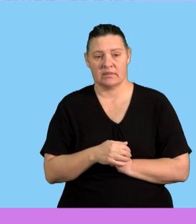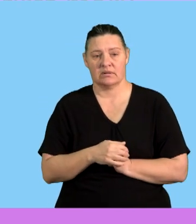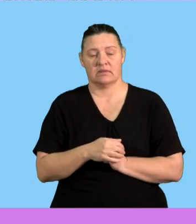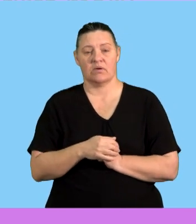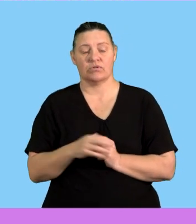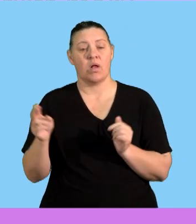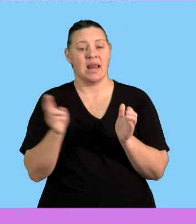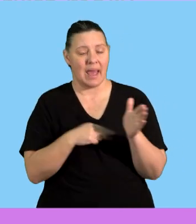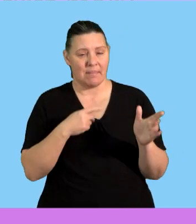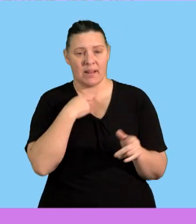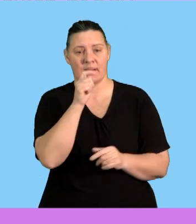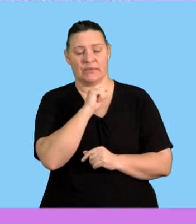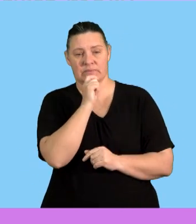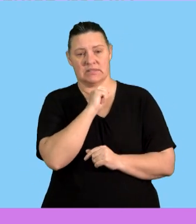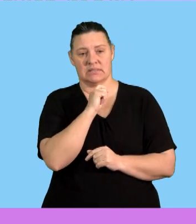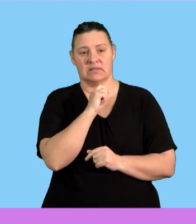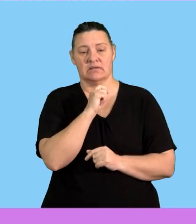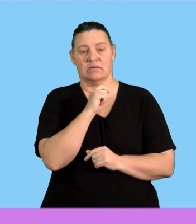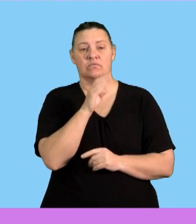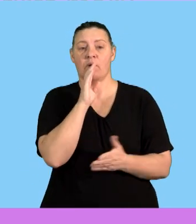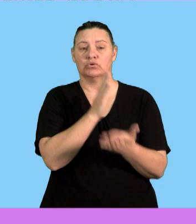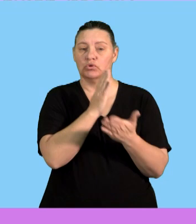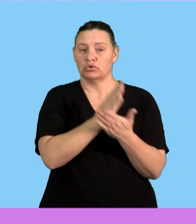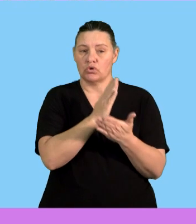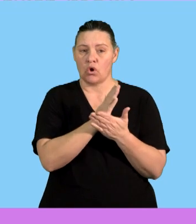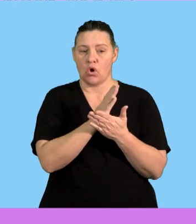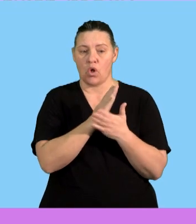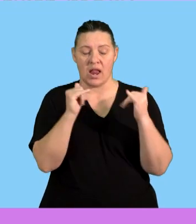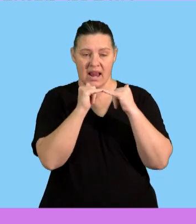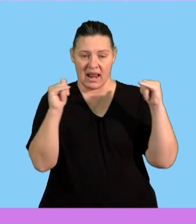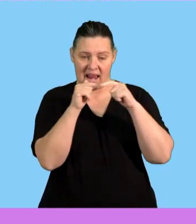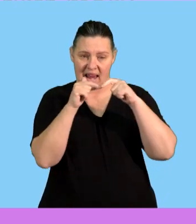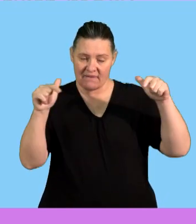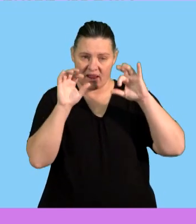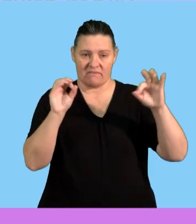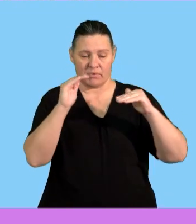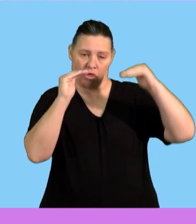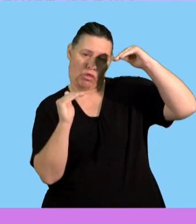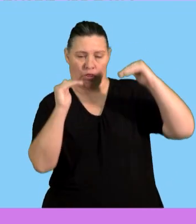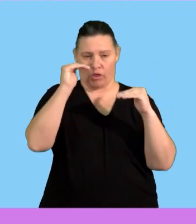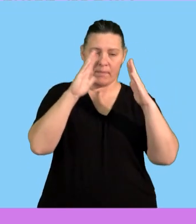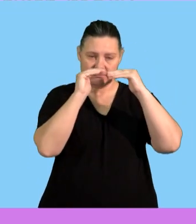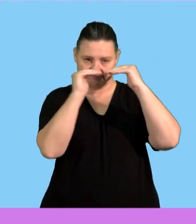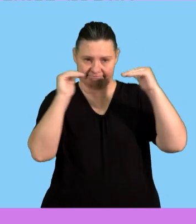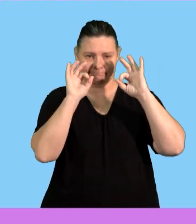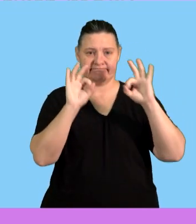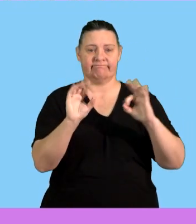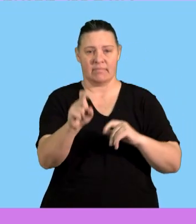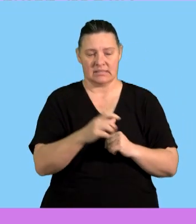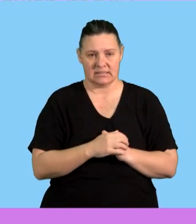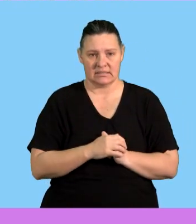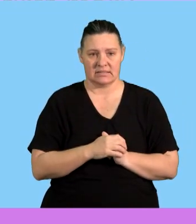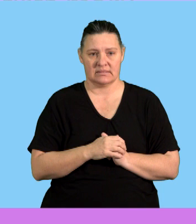then there's also a level that I'm using to make sure that it's level, right? That it's not skew when I'm going to mount